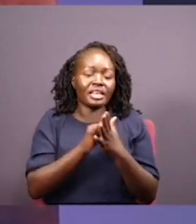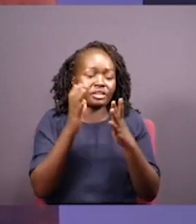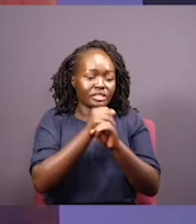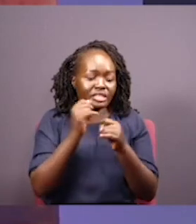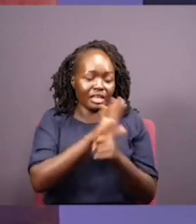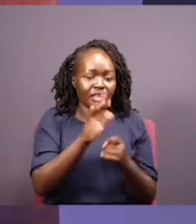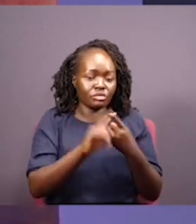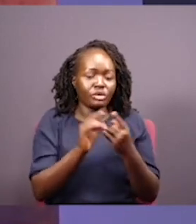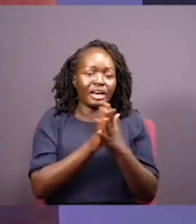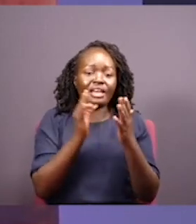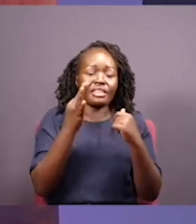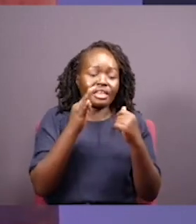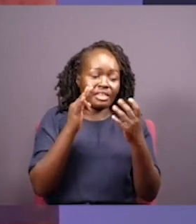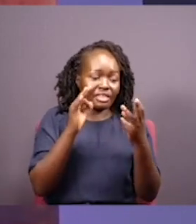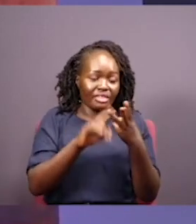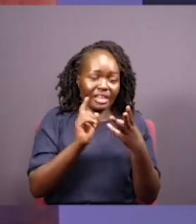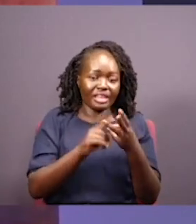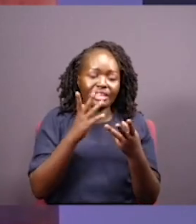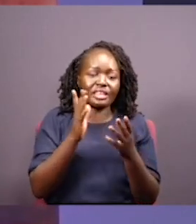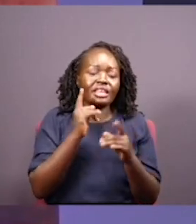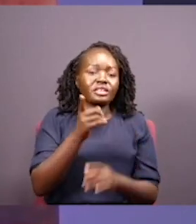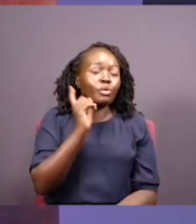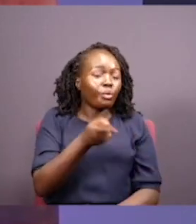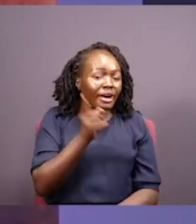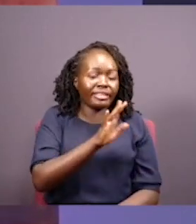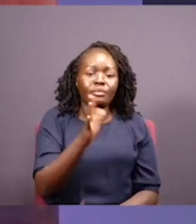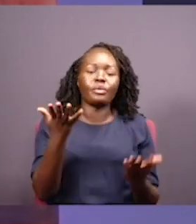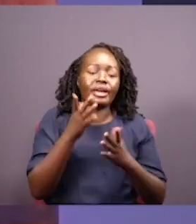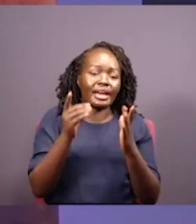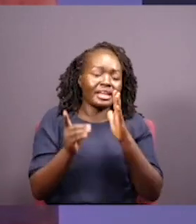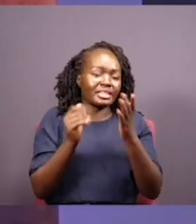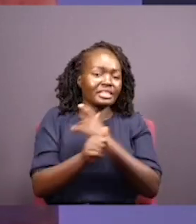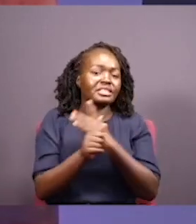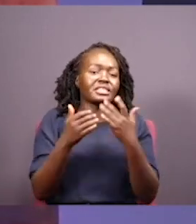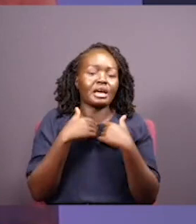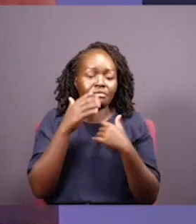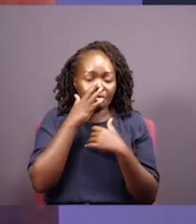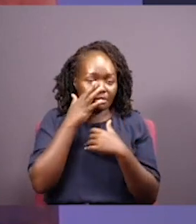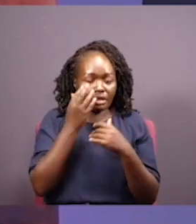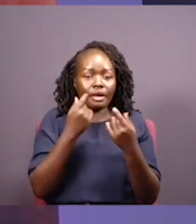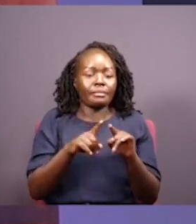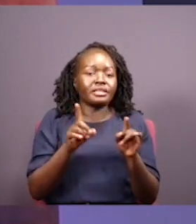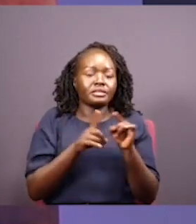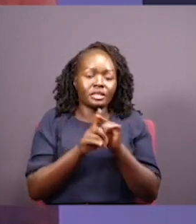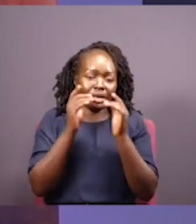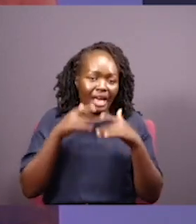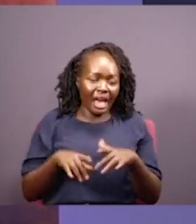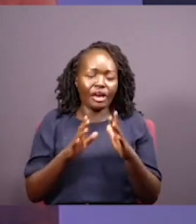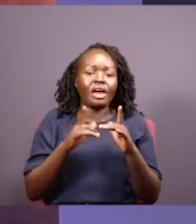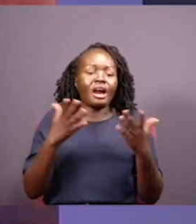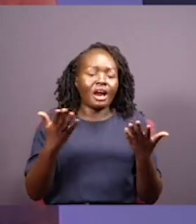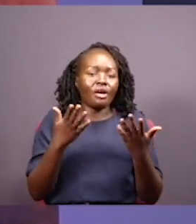Thirdly, he cautioned them on where the dangers would lie, but he also instructed them on how